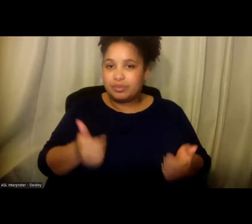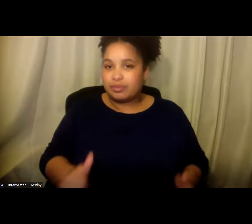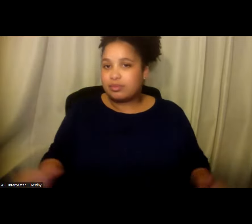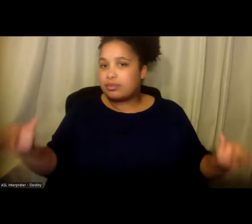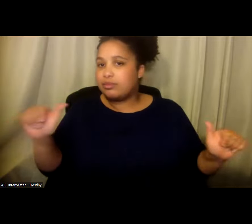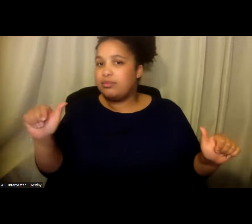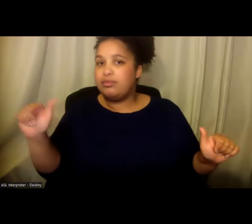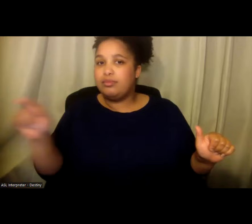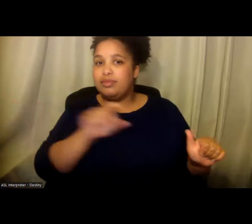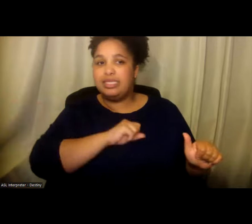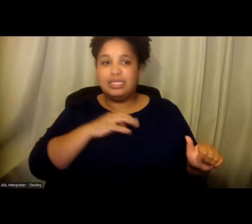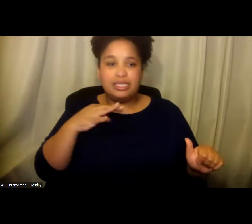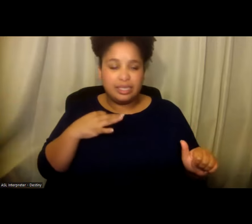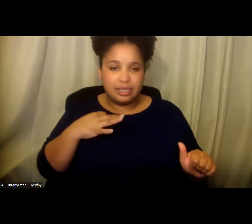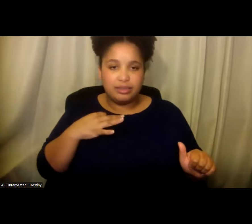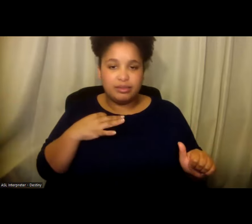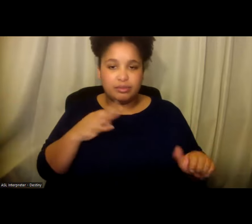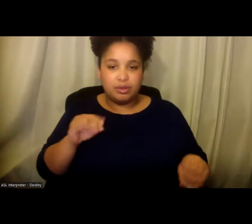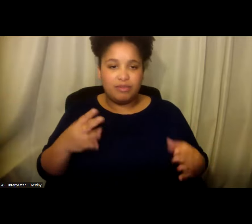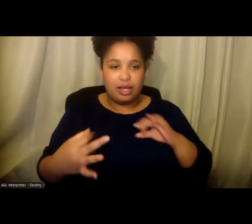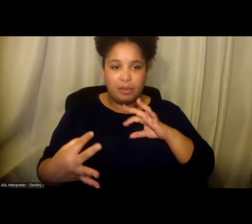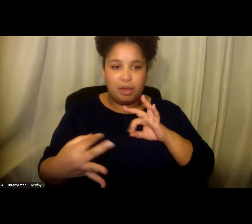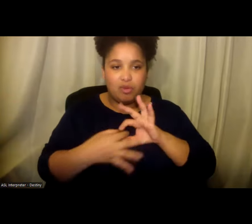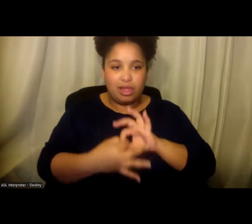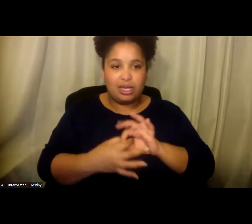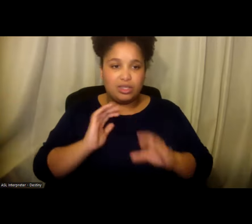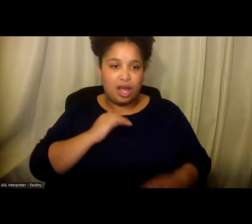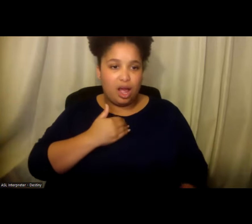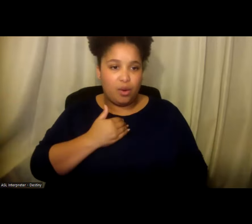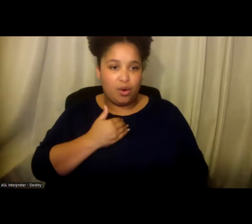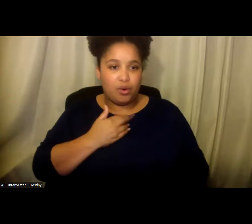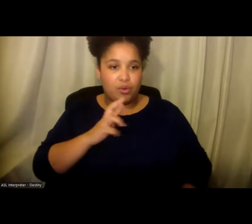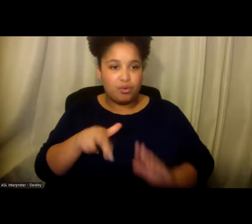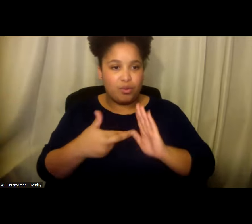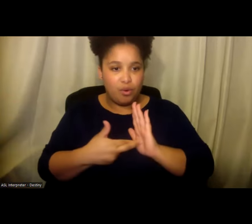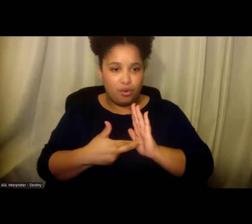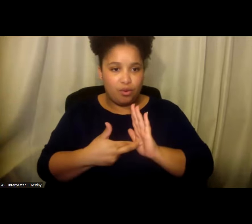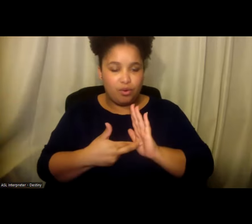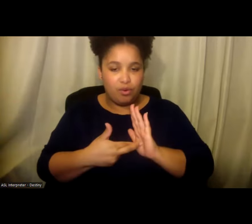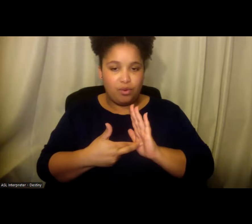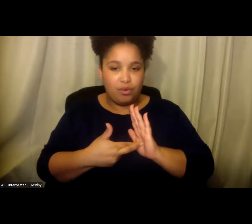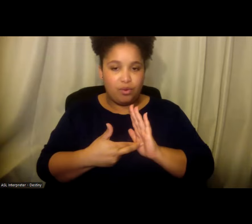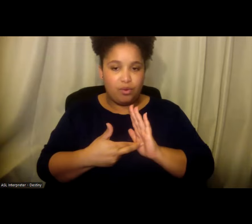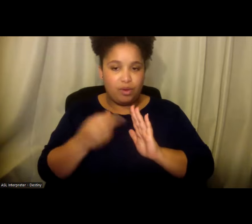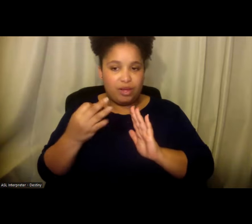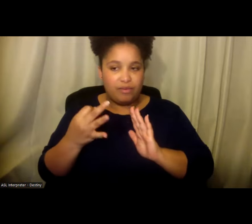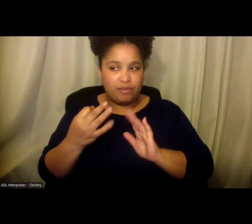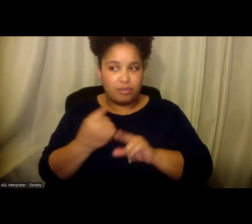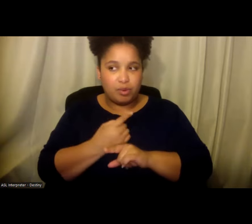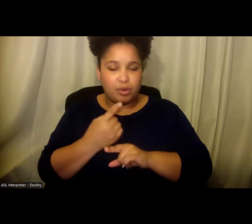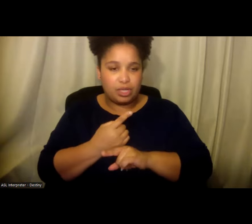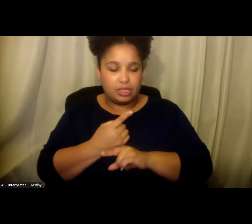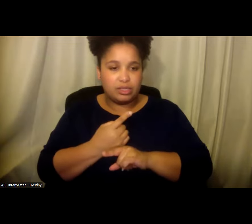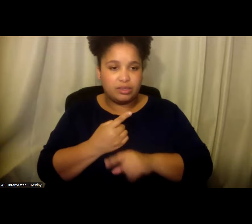the staff providing input about our role, just as that's appropriate.